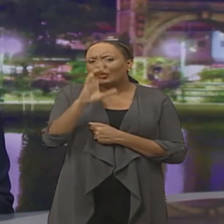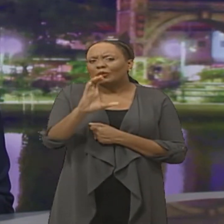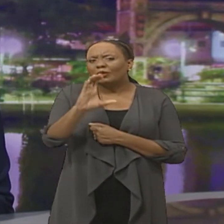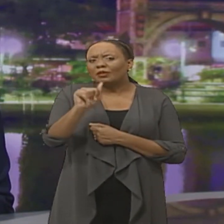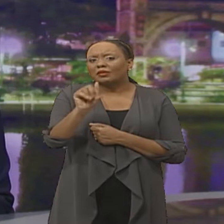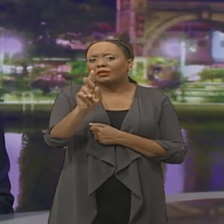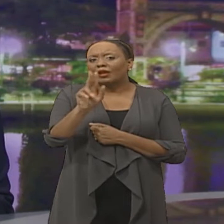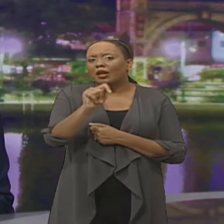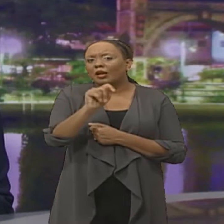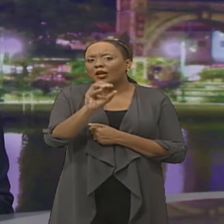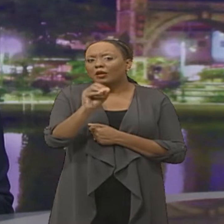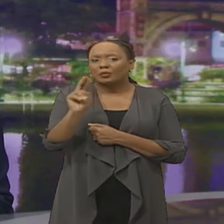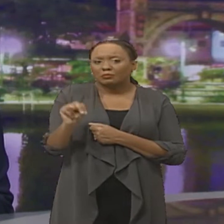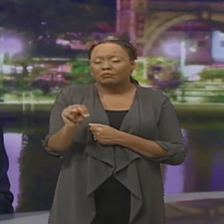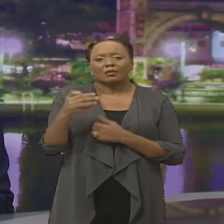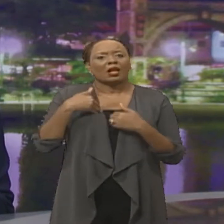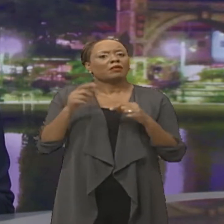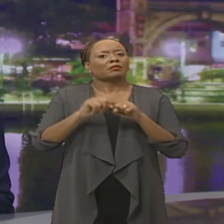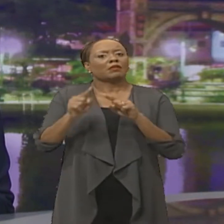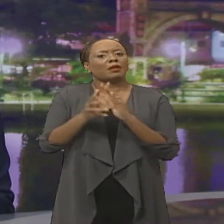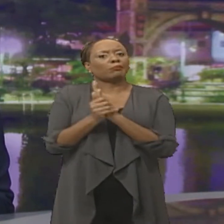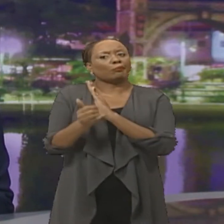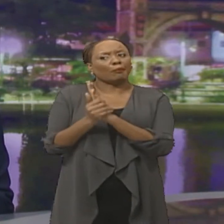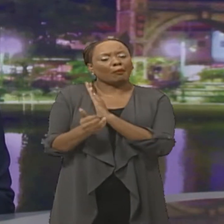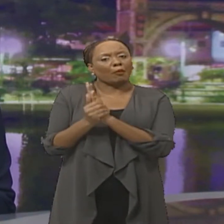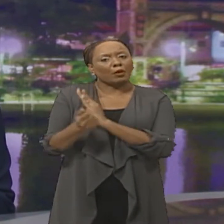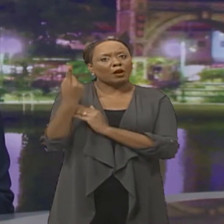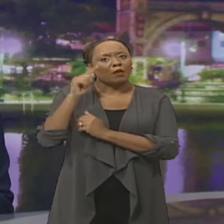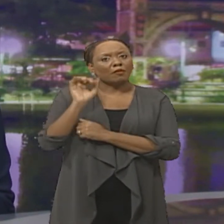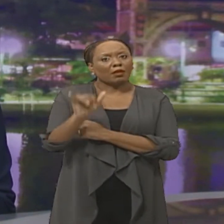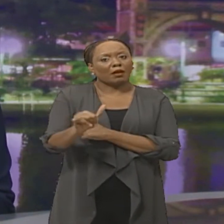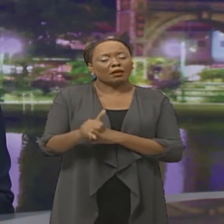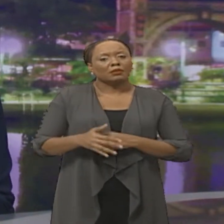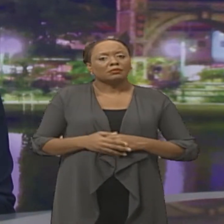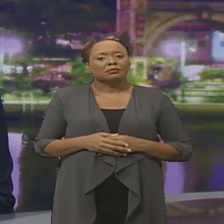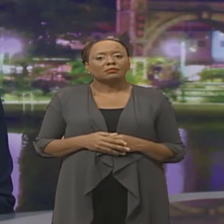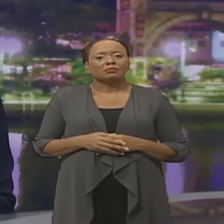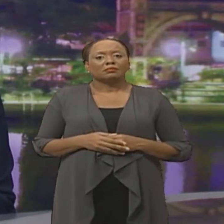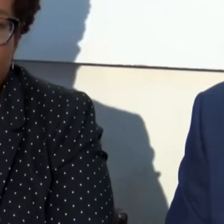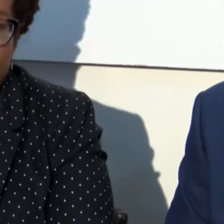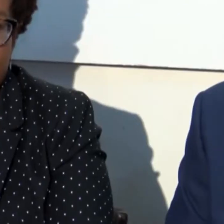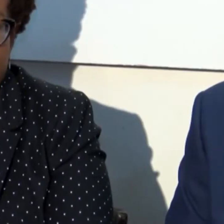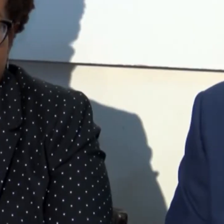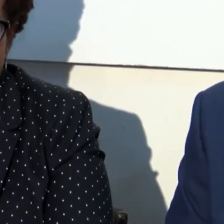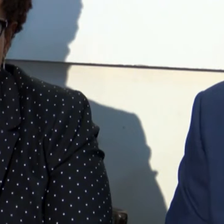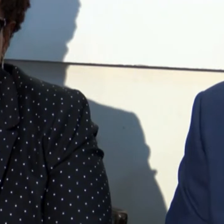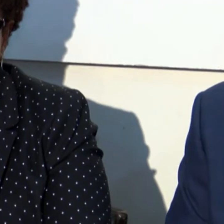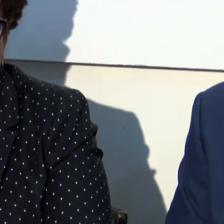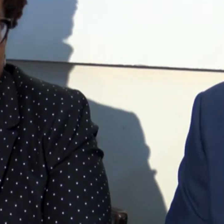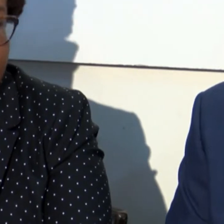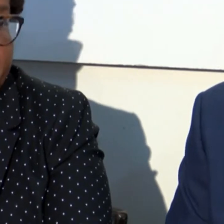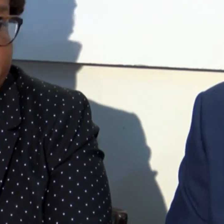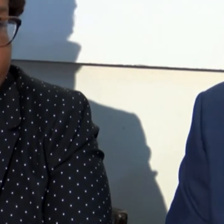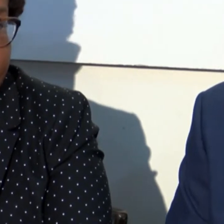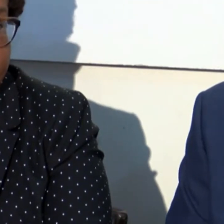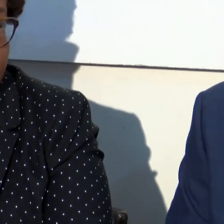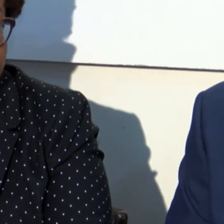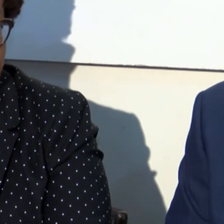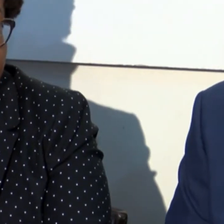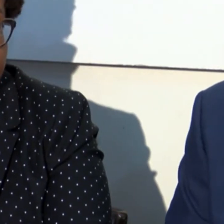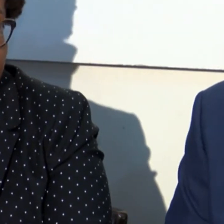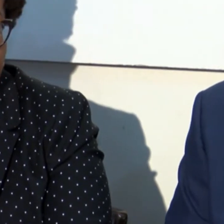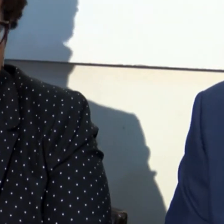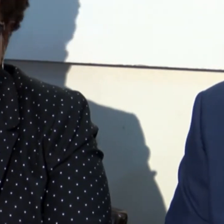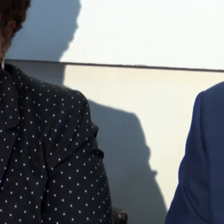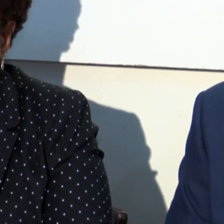and Caribbean vocational qualifications in that field. They've been certified through the competency-based